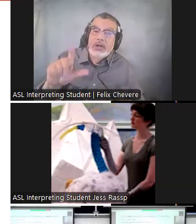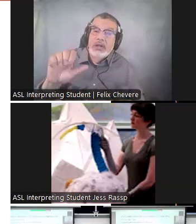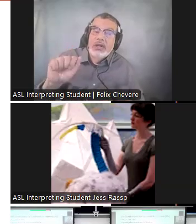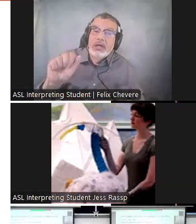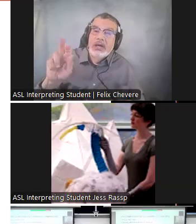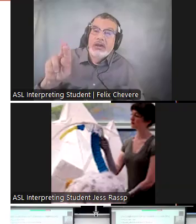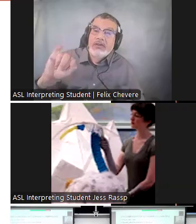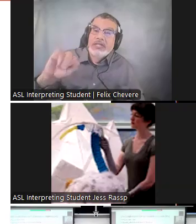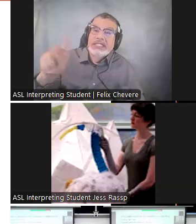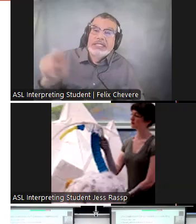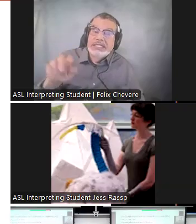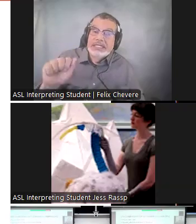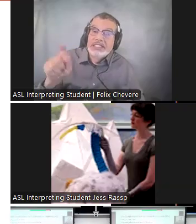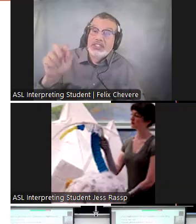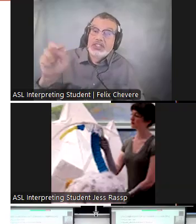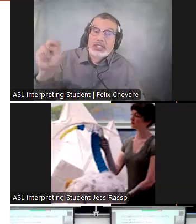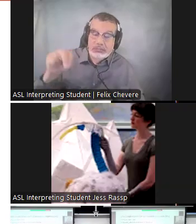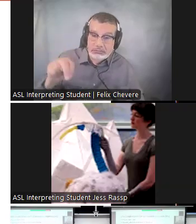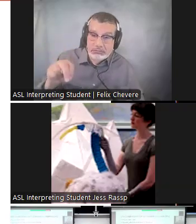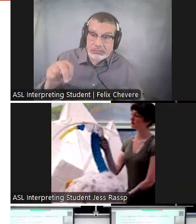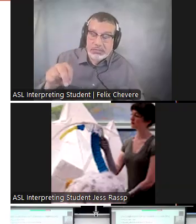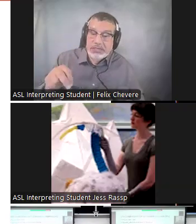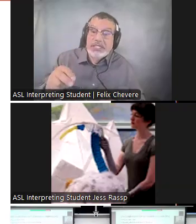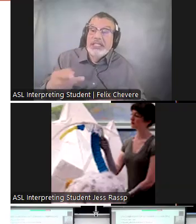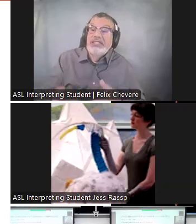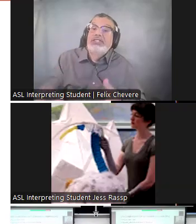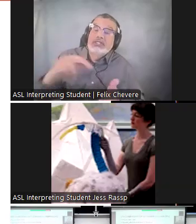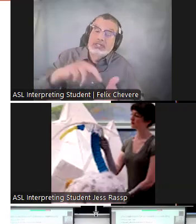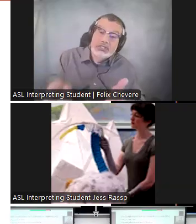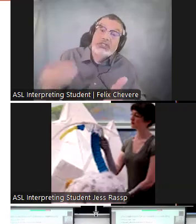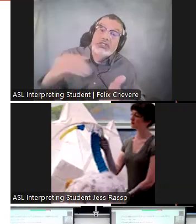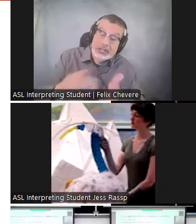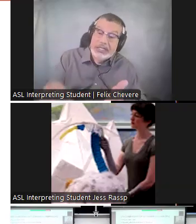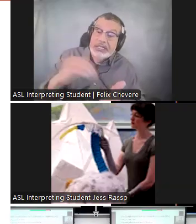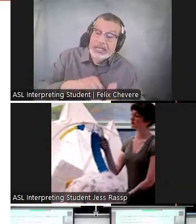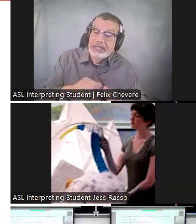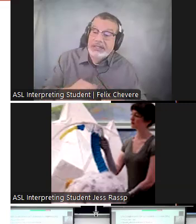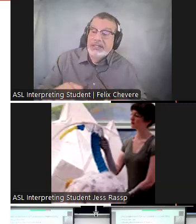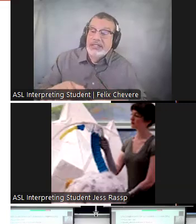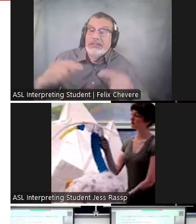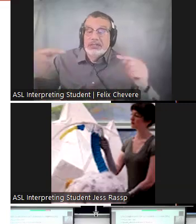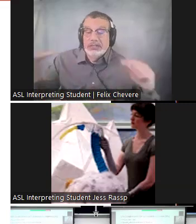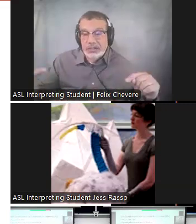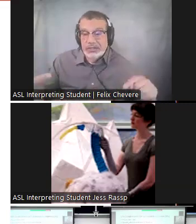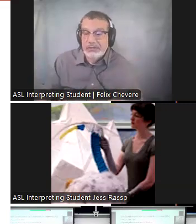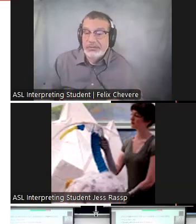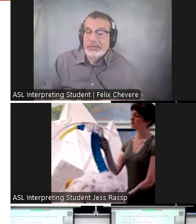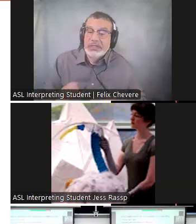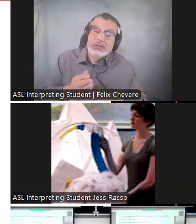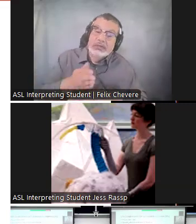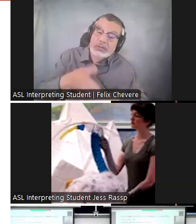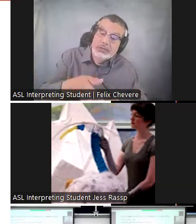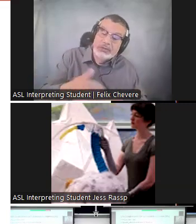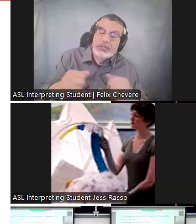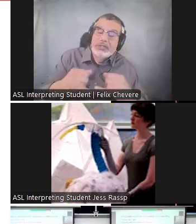have depolarization. We have repolarization, and it goes back to resting. So send the event,